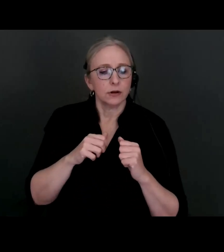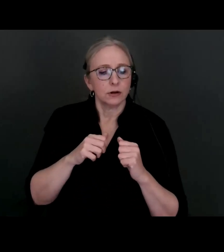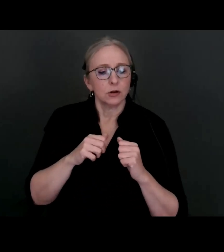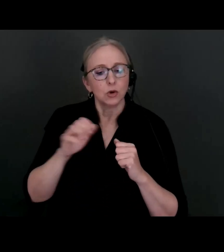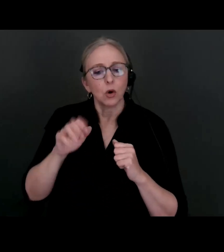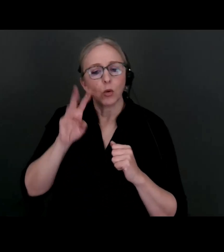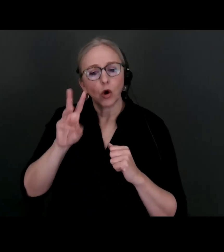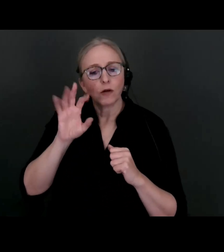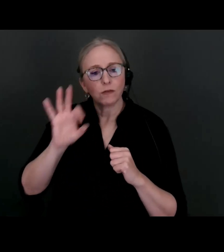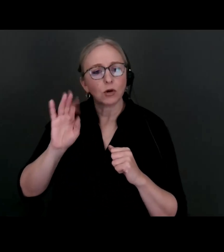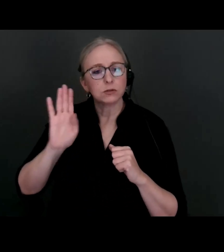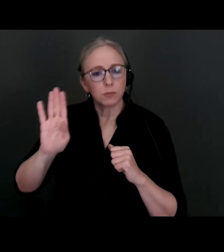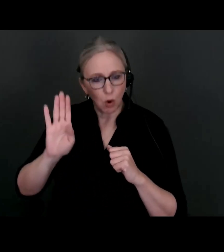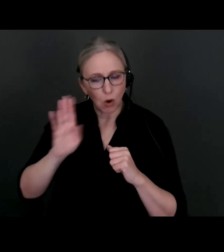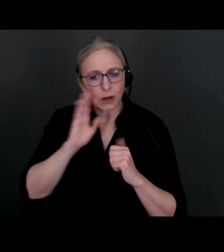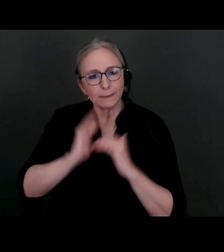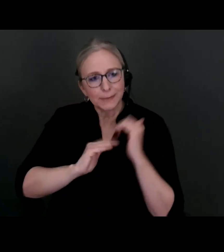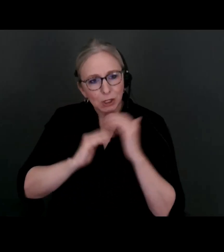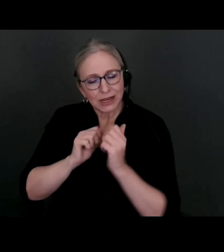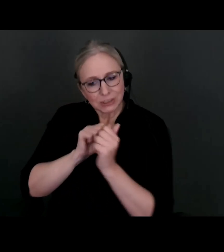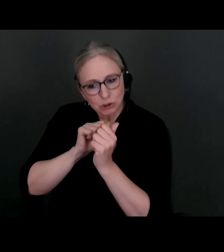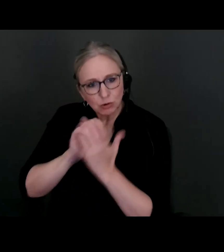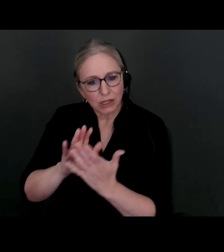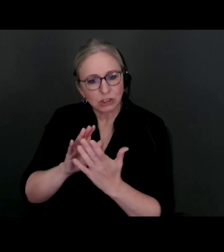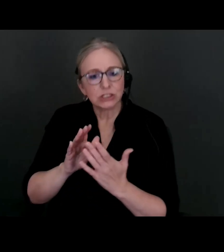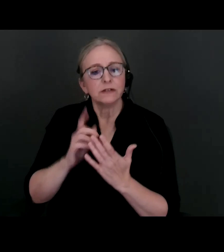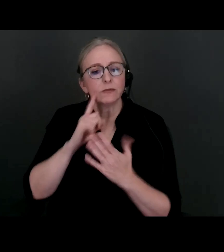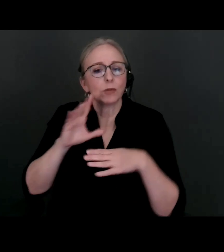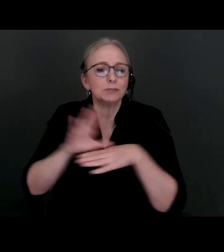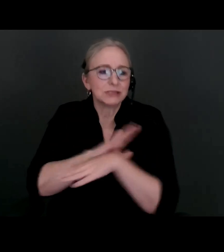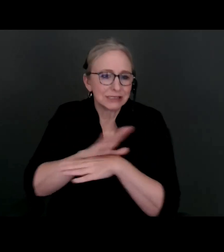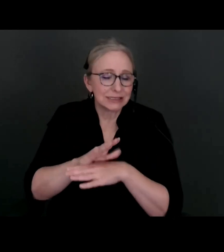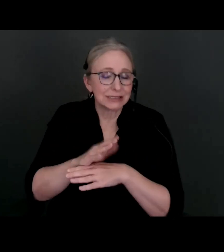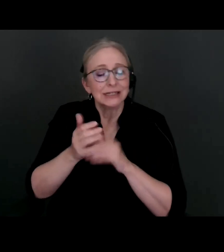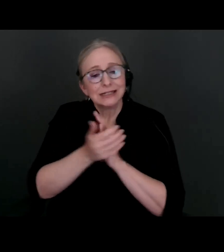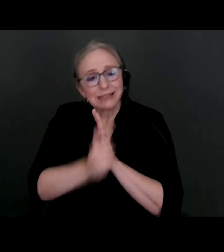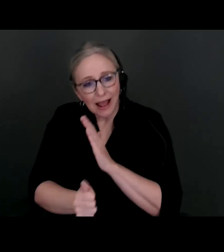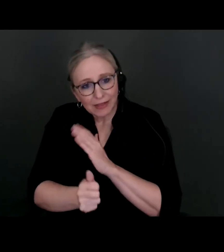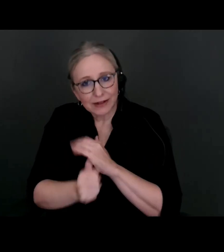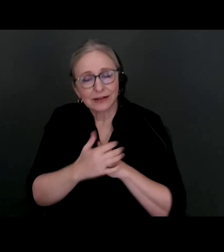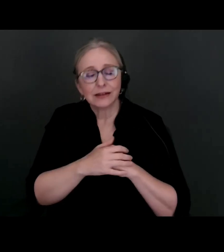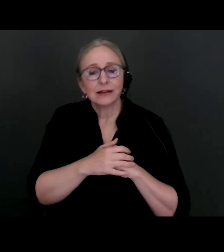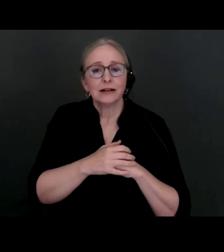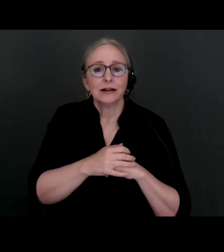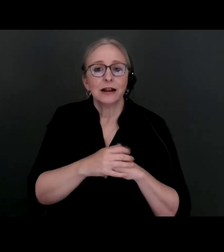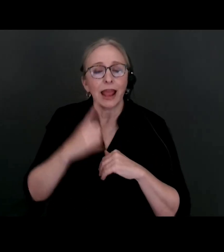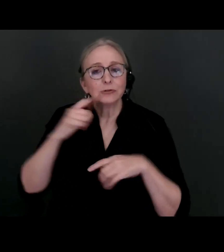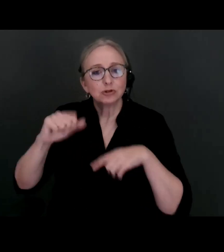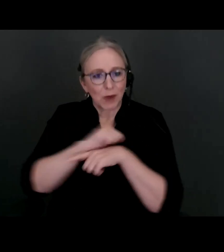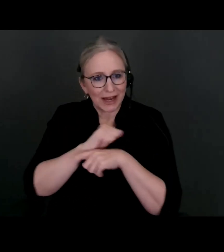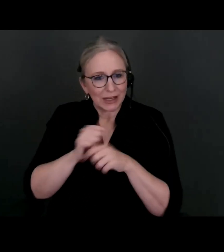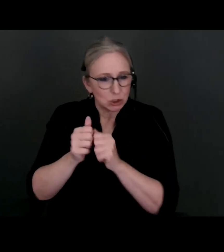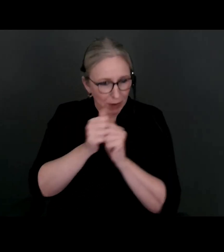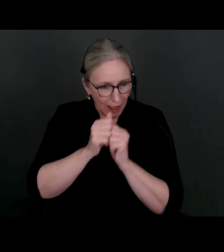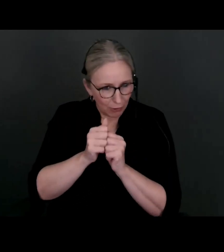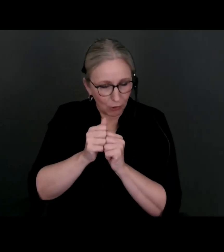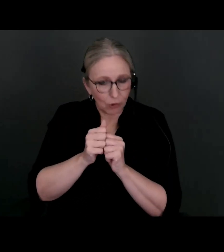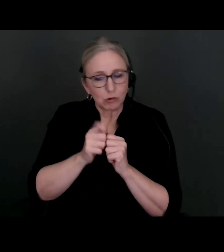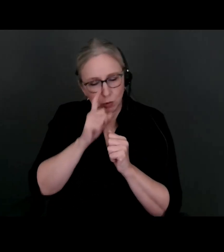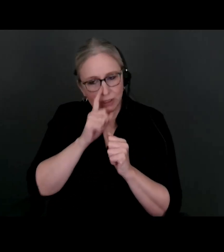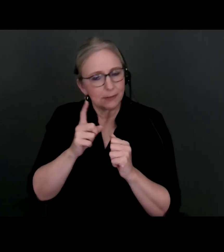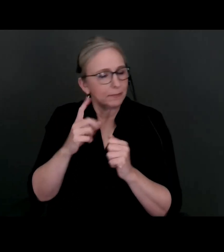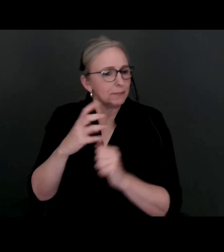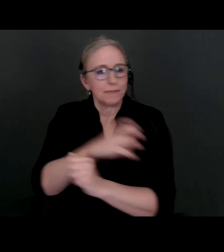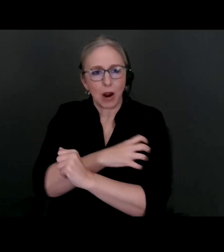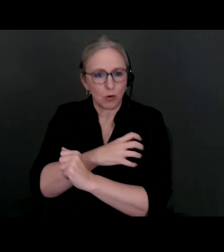workforce board and building the strategies to bring business talent and training together in really powerful